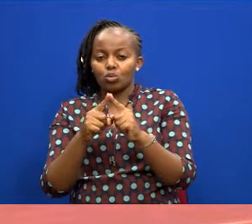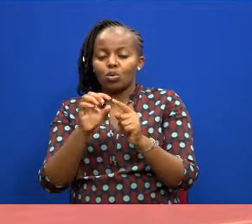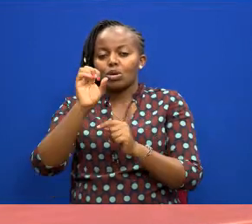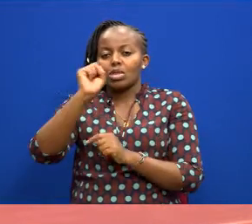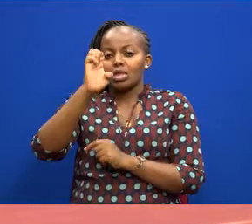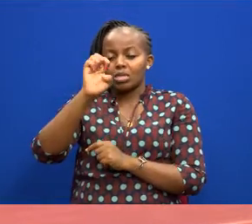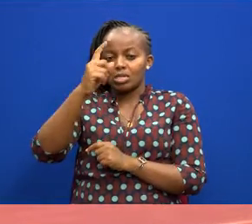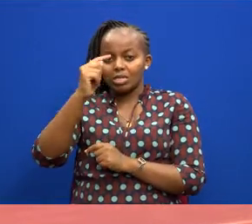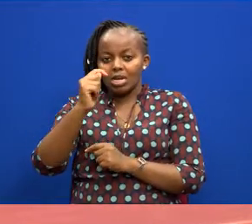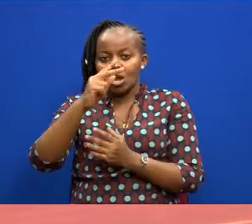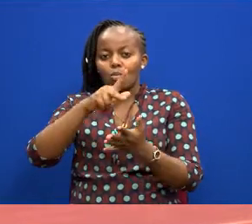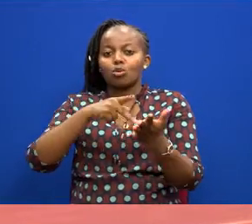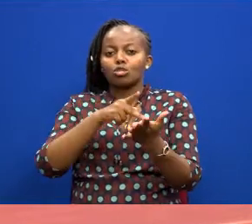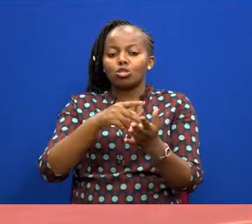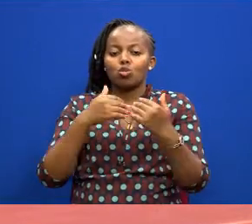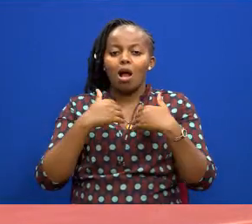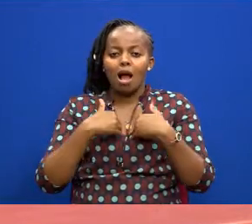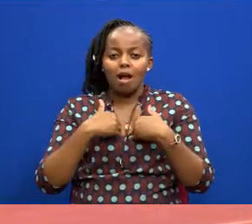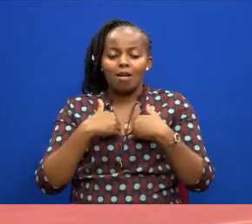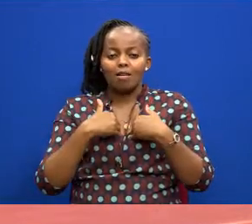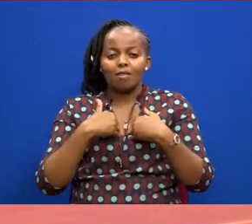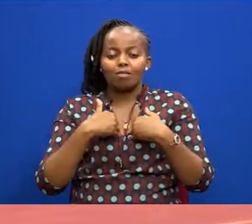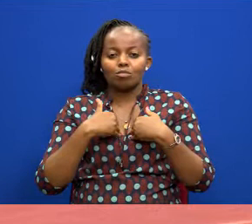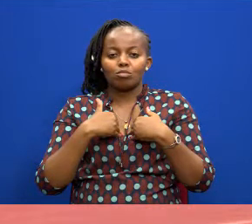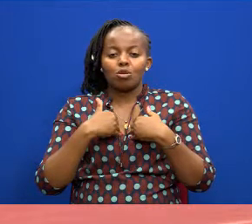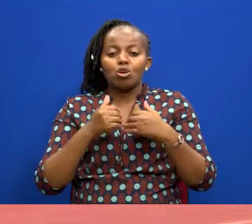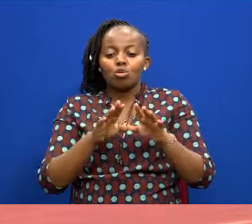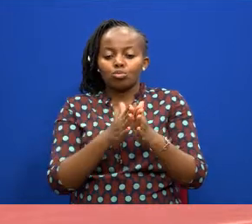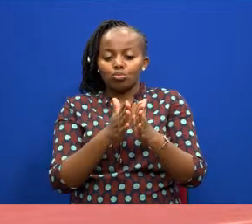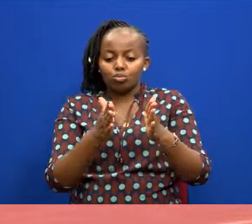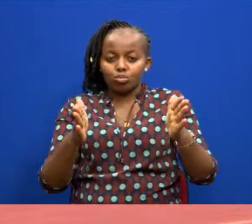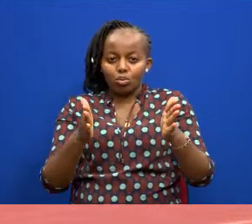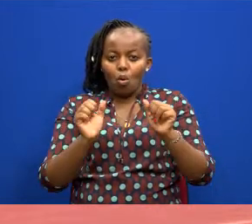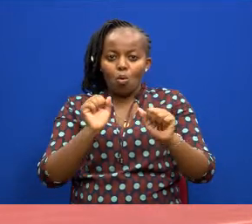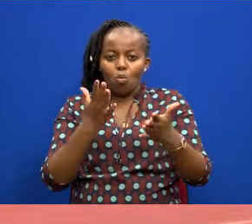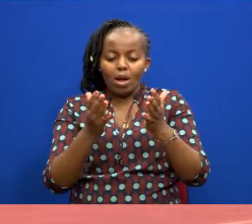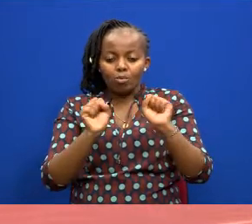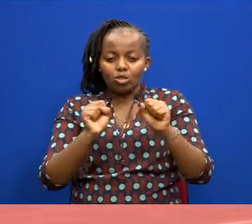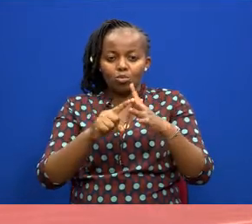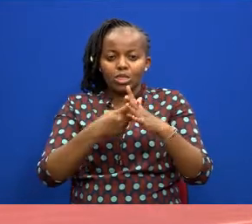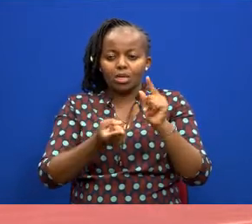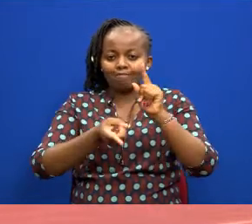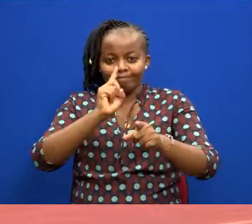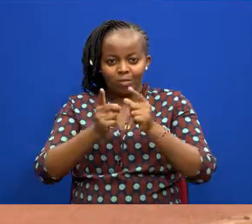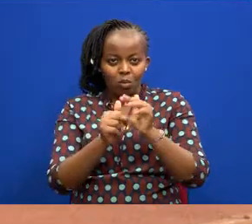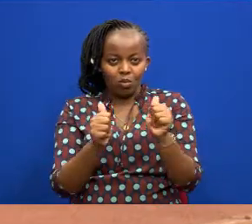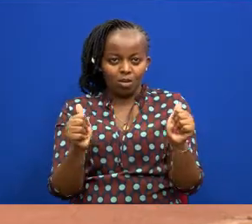set position. You have room to be stable off the blocks or the starting